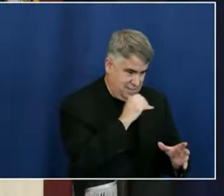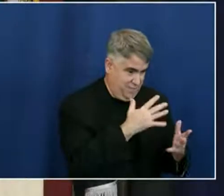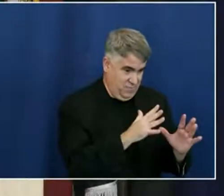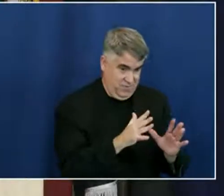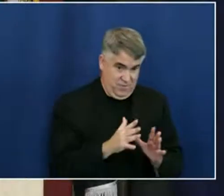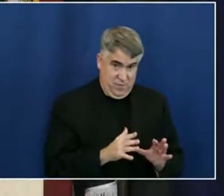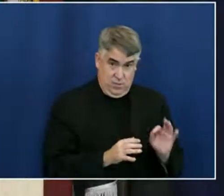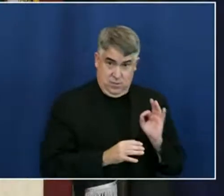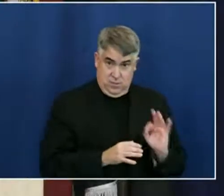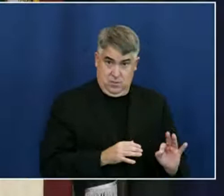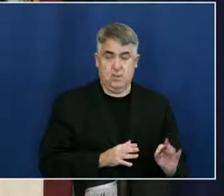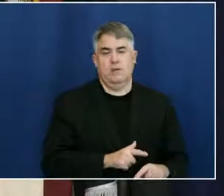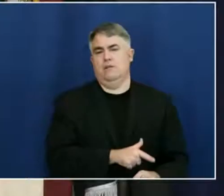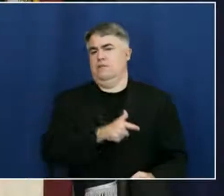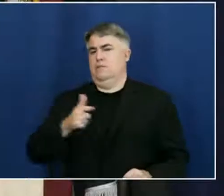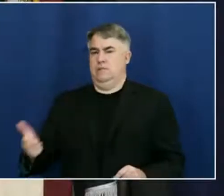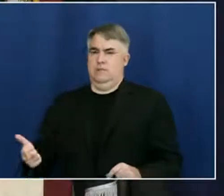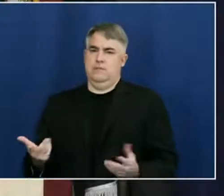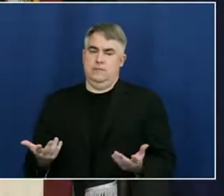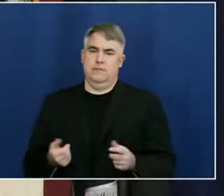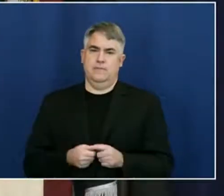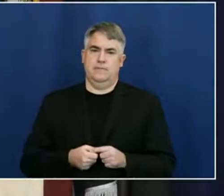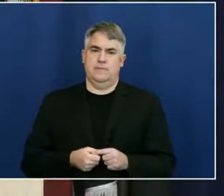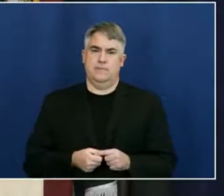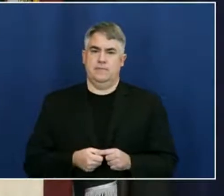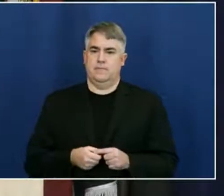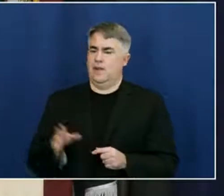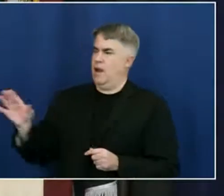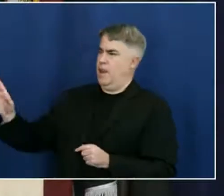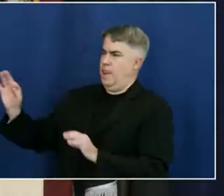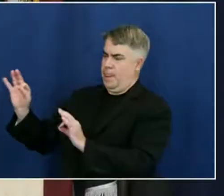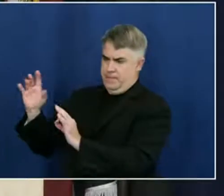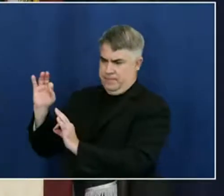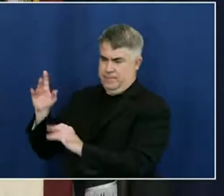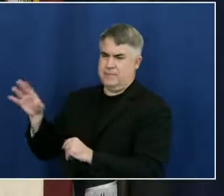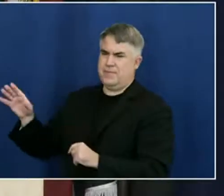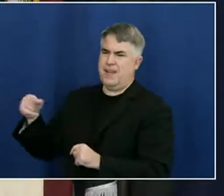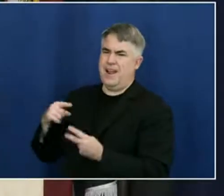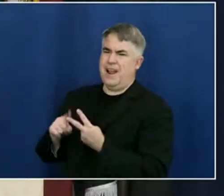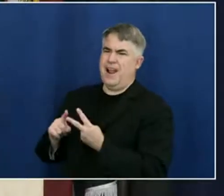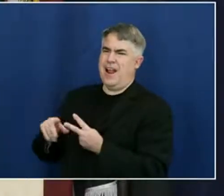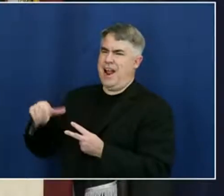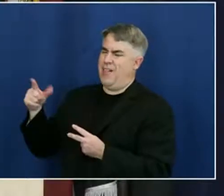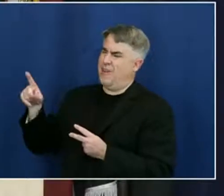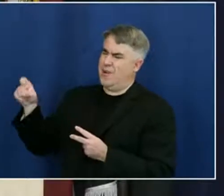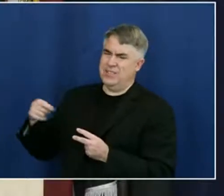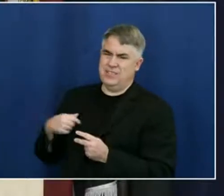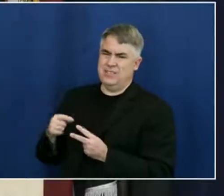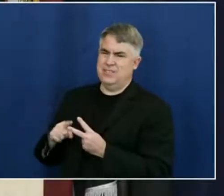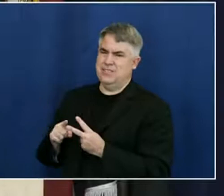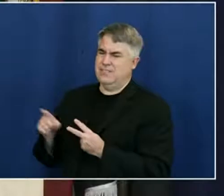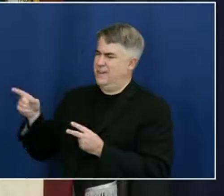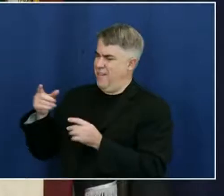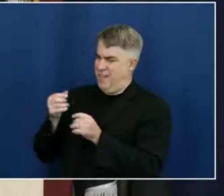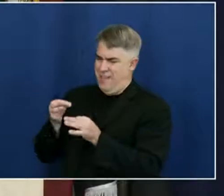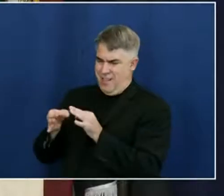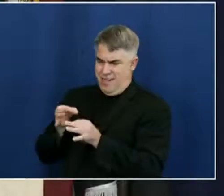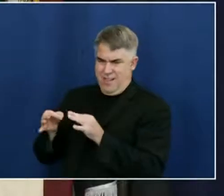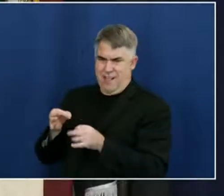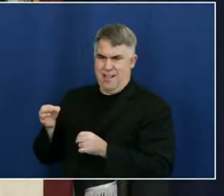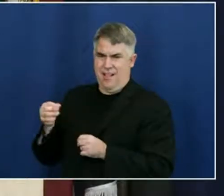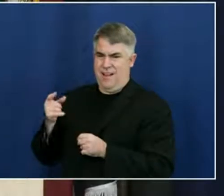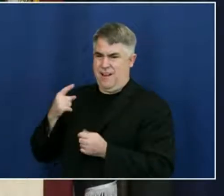Awesome. And let me just follow up, too, on something that you mentioned earlier regarding your discussions with school leaders